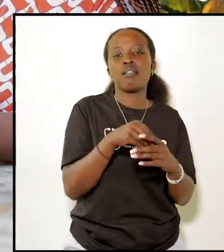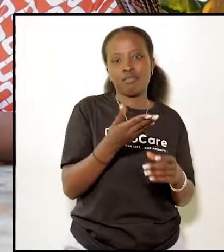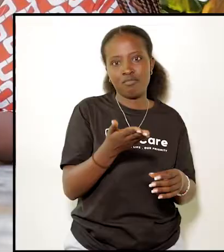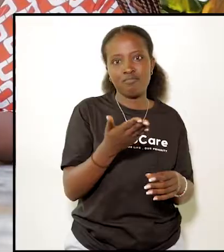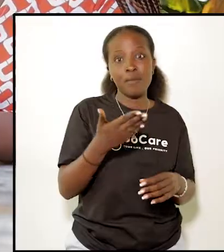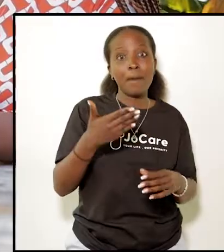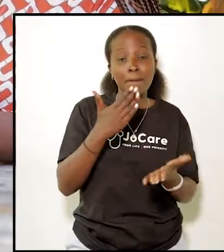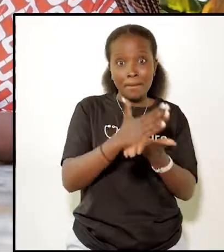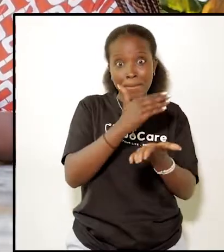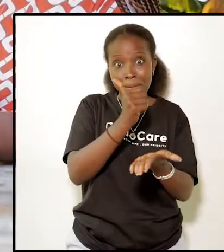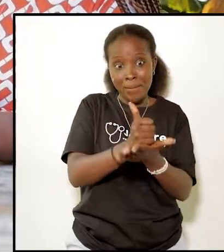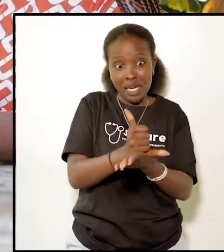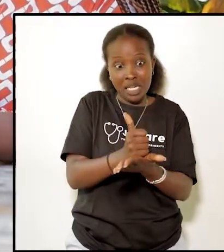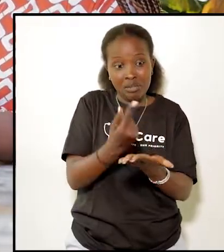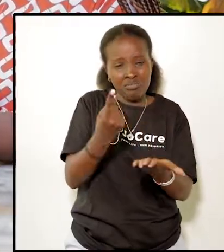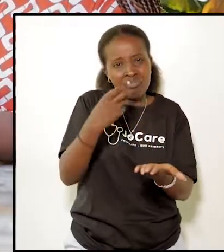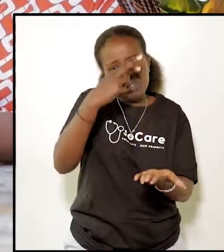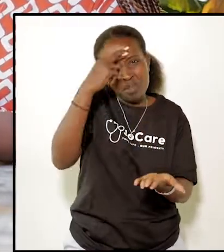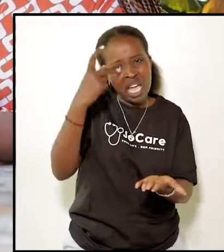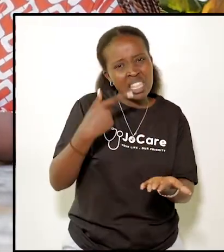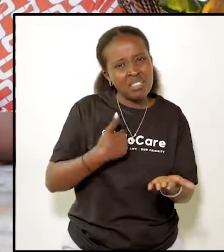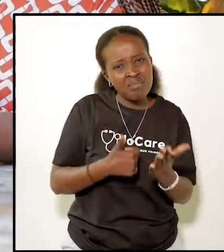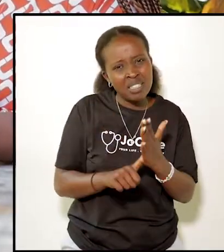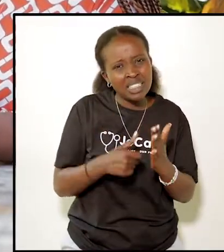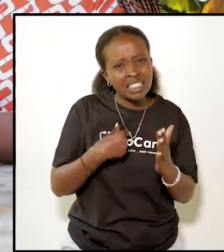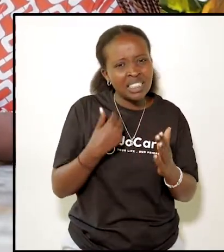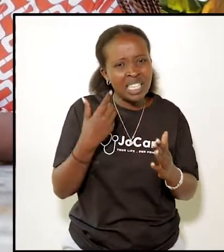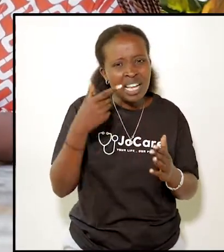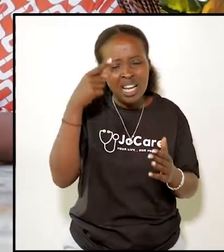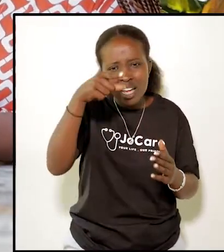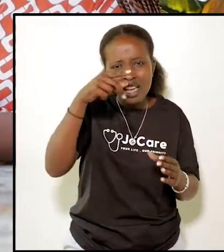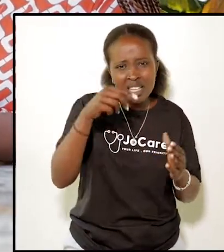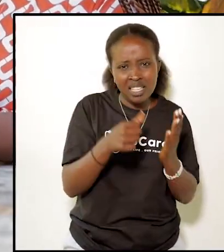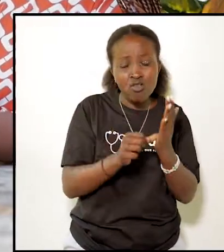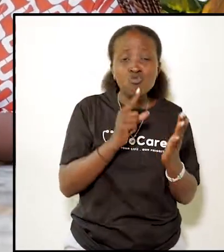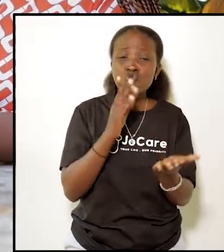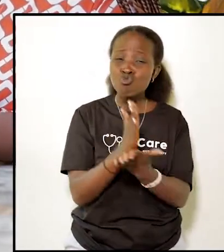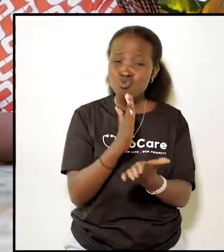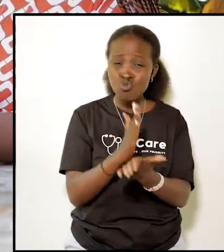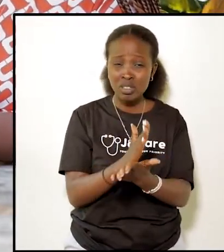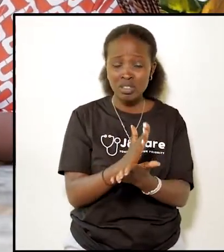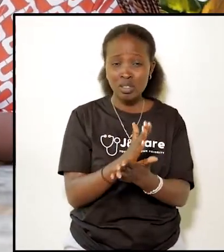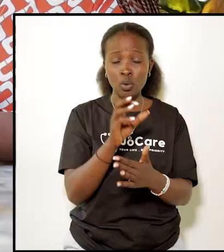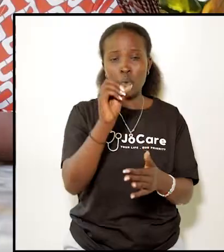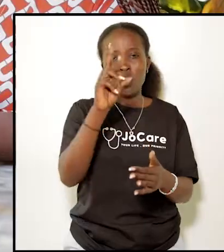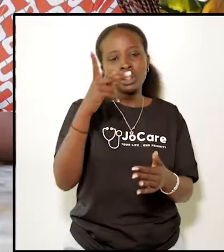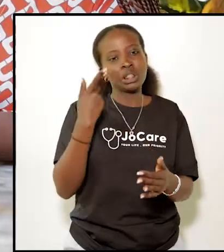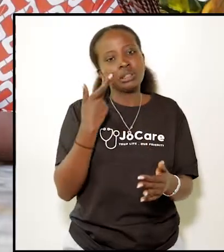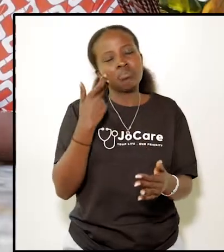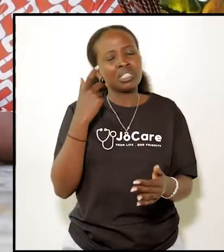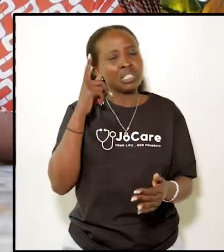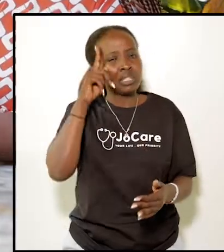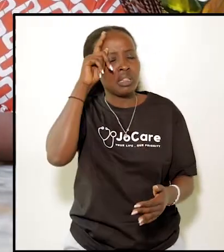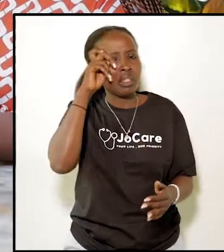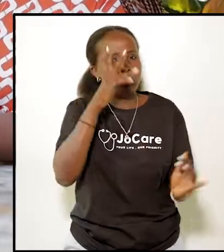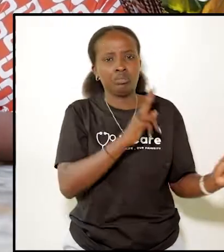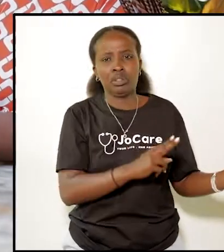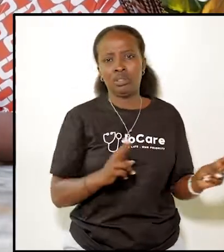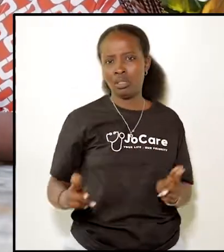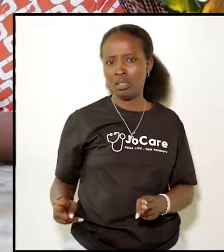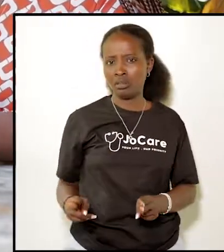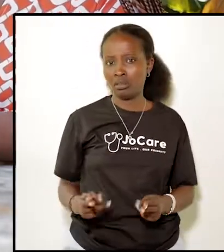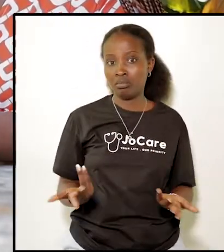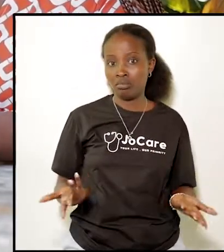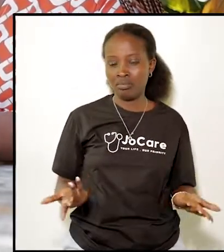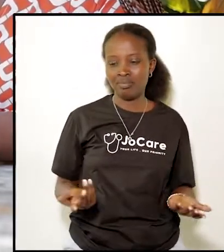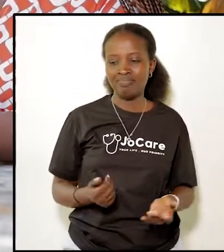them because they think that maybe they go to the menses in that. Yes. Is that true, or it is just a myth like